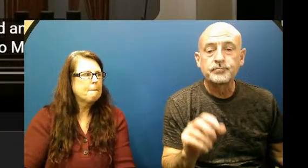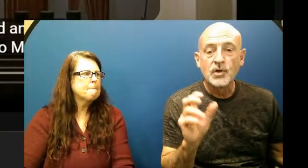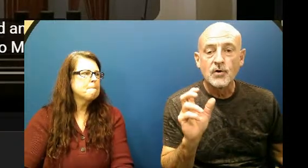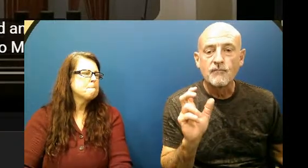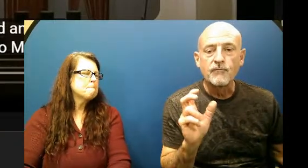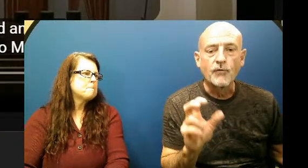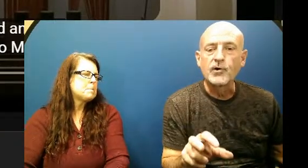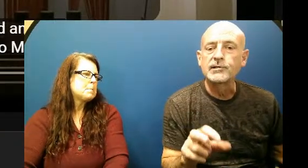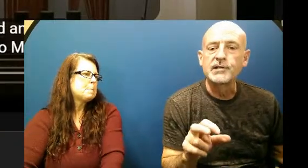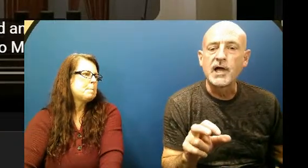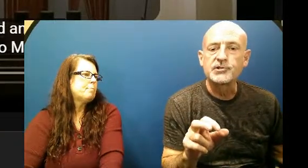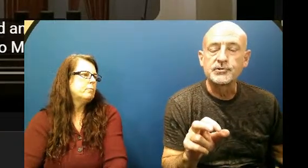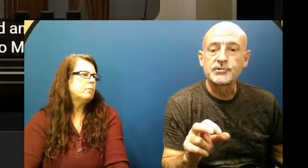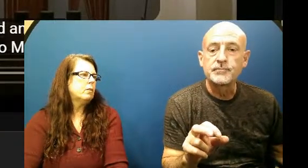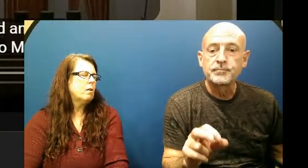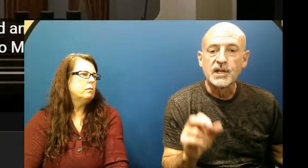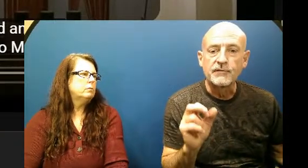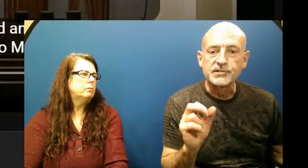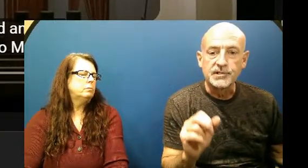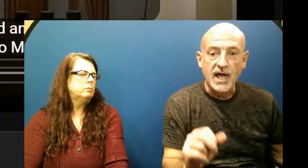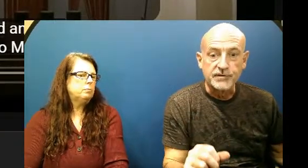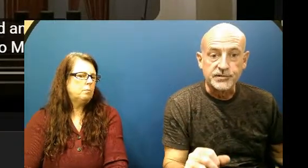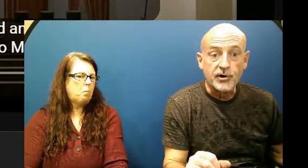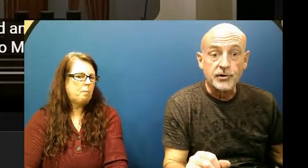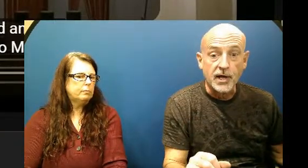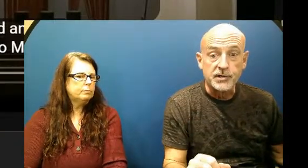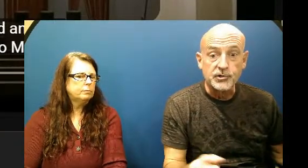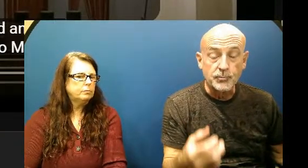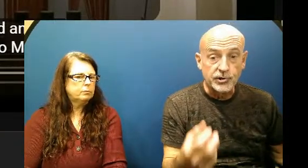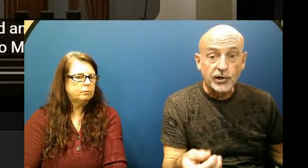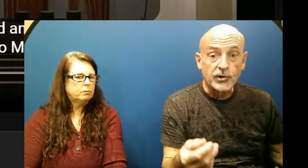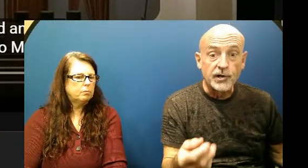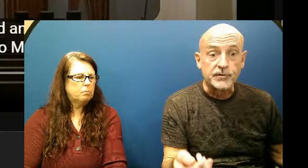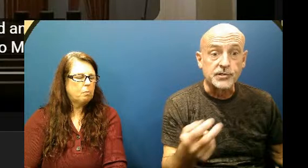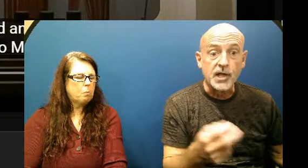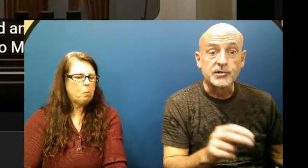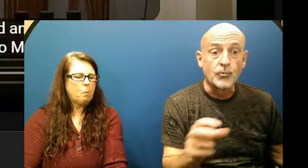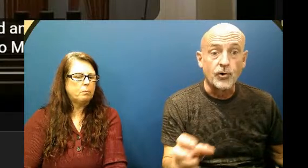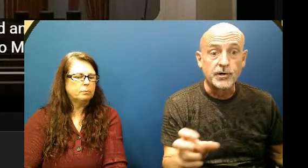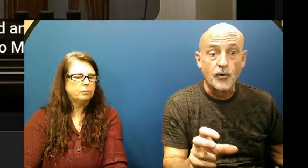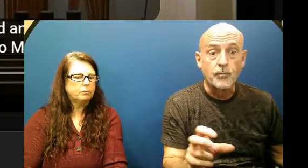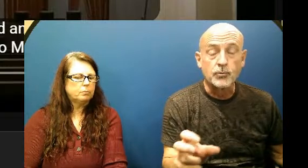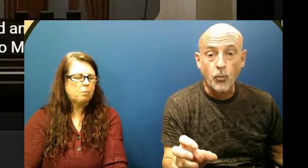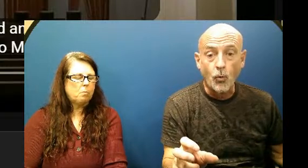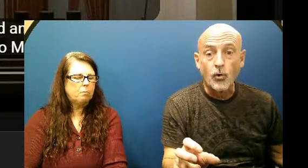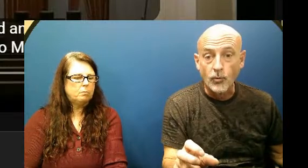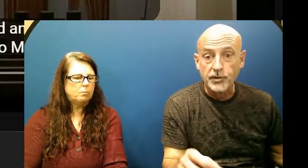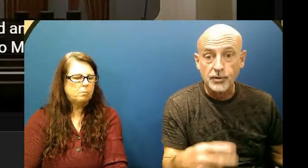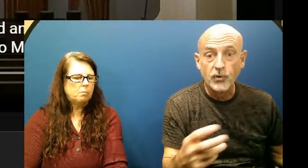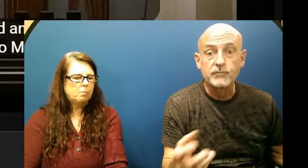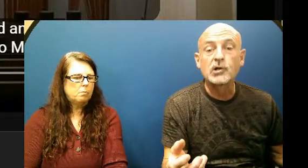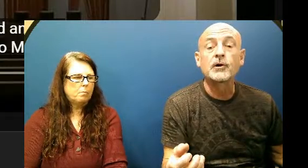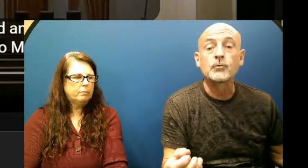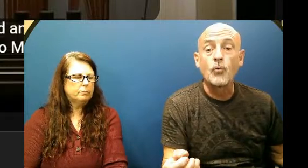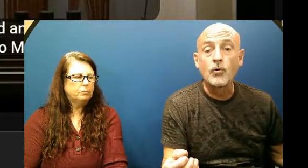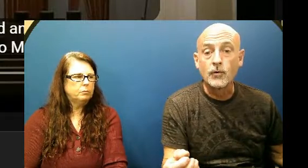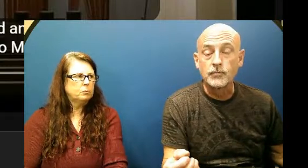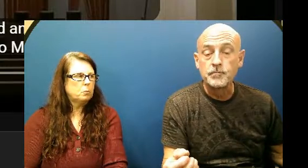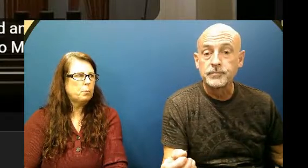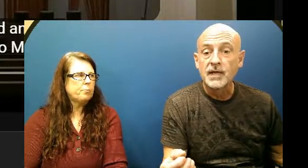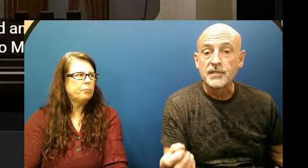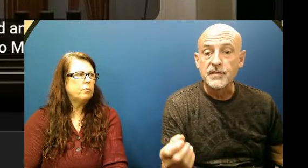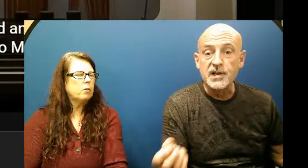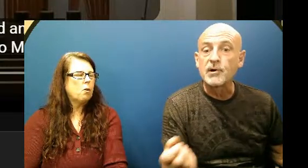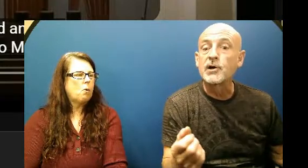true for friendly nations. If it's an adversarial nation, particularly if it's a nation we're in open war with, that we've declared war